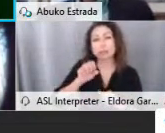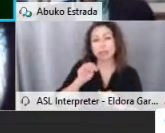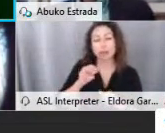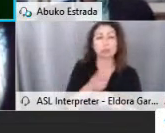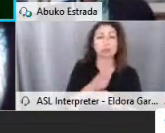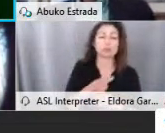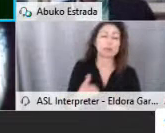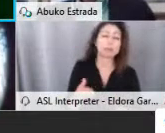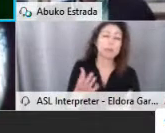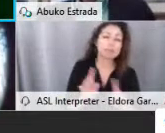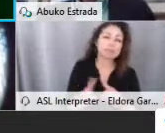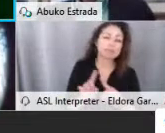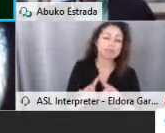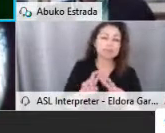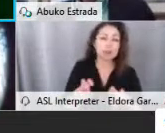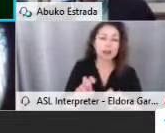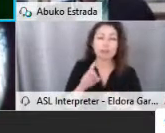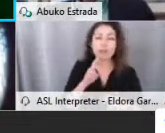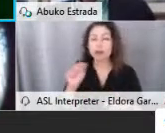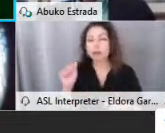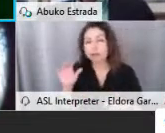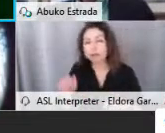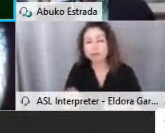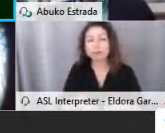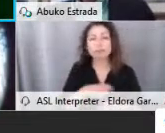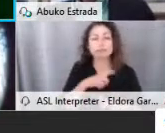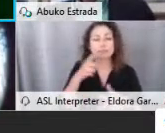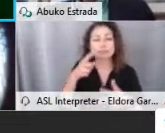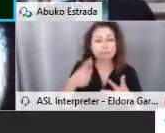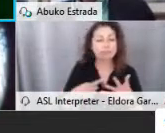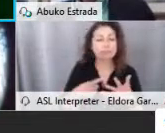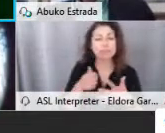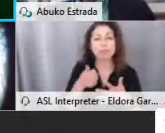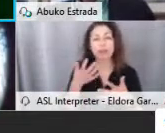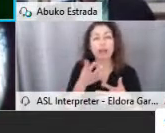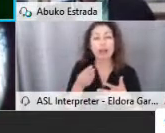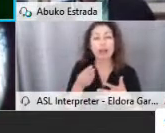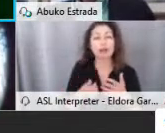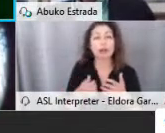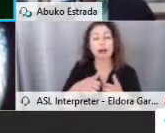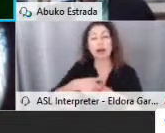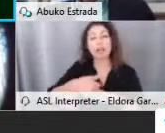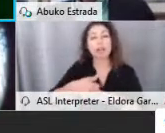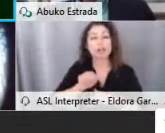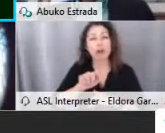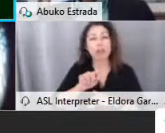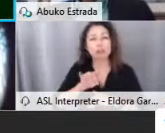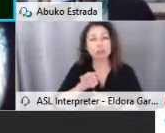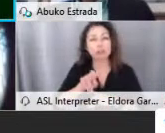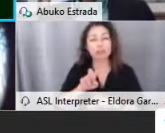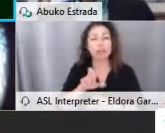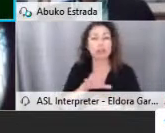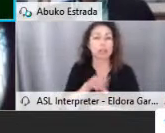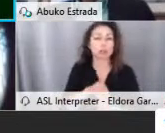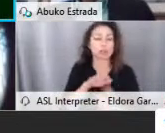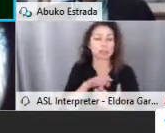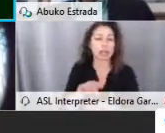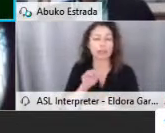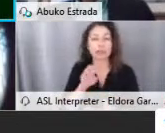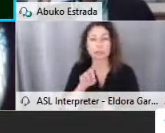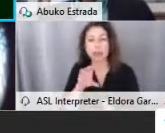many analyses of the Affordable Care Act and proposed alternatives, including studies of